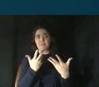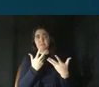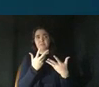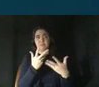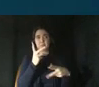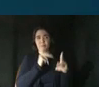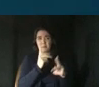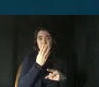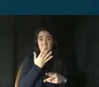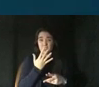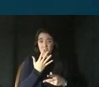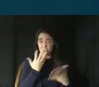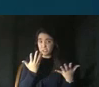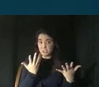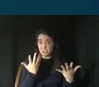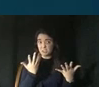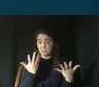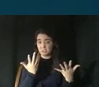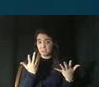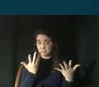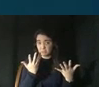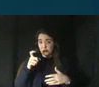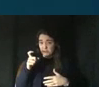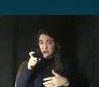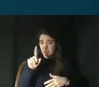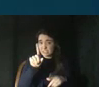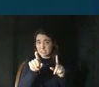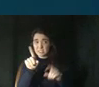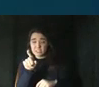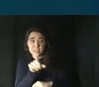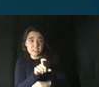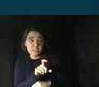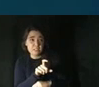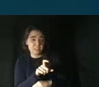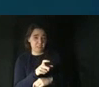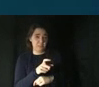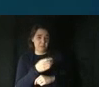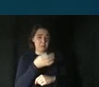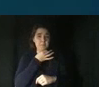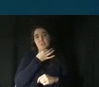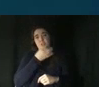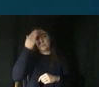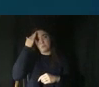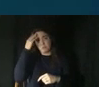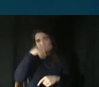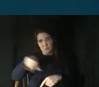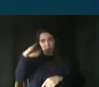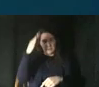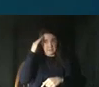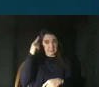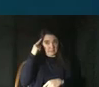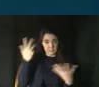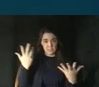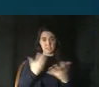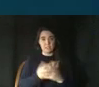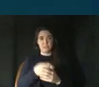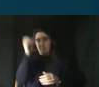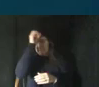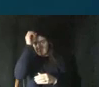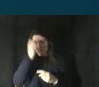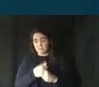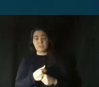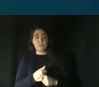It's a touchy subject, so I'm curious to know what other people think, because we've seen a lot